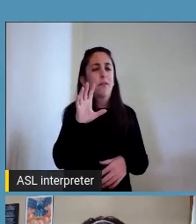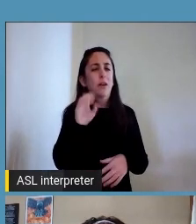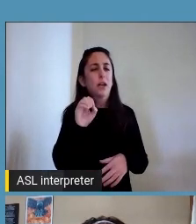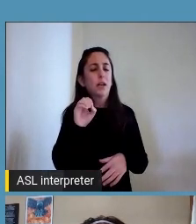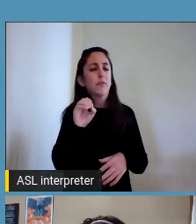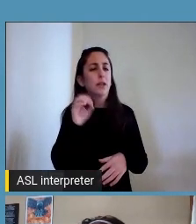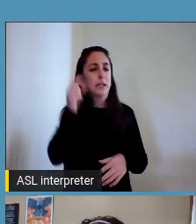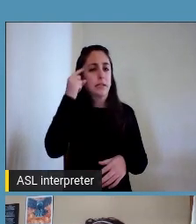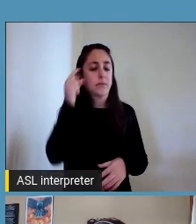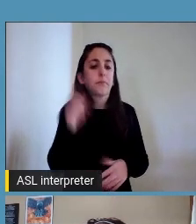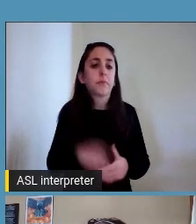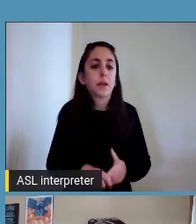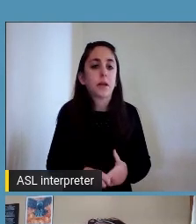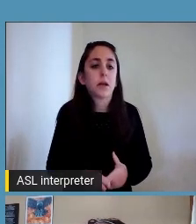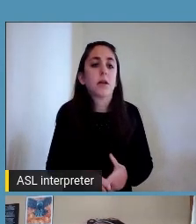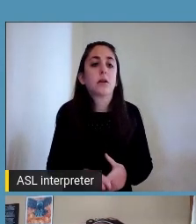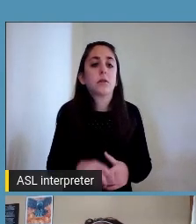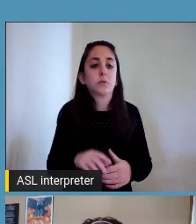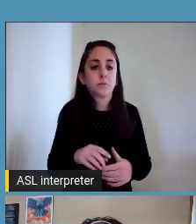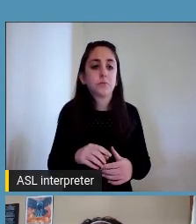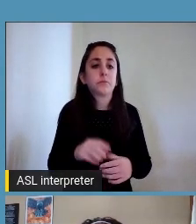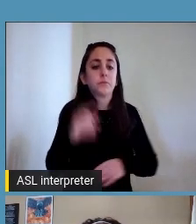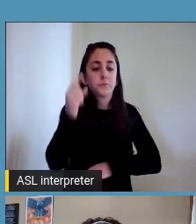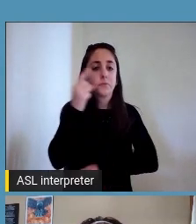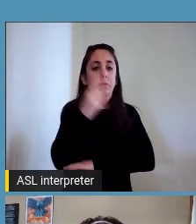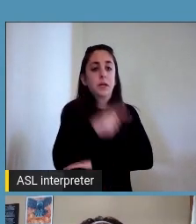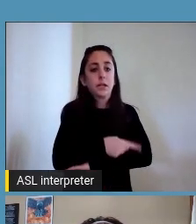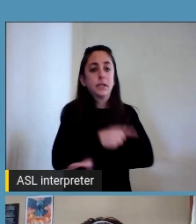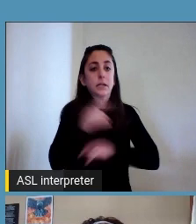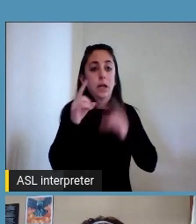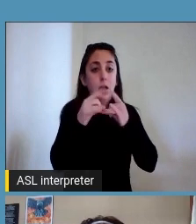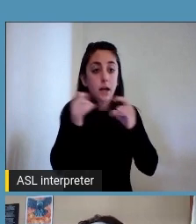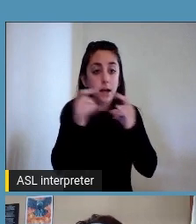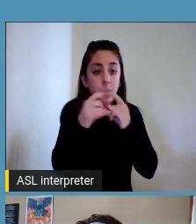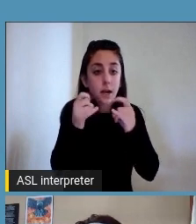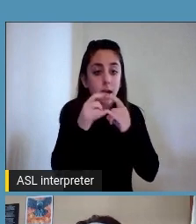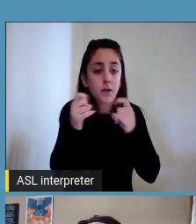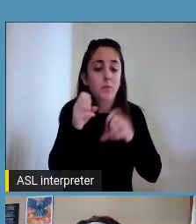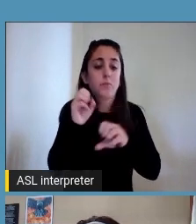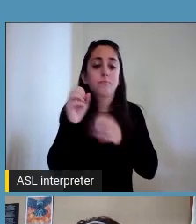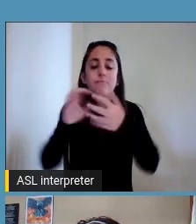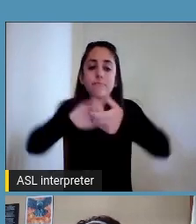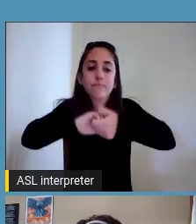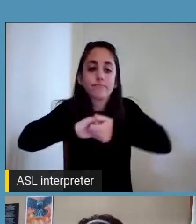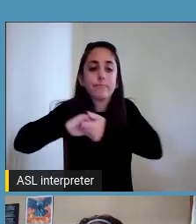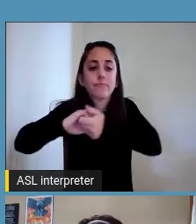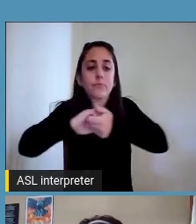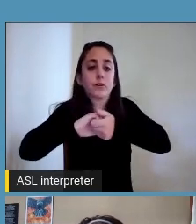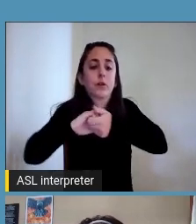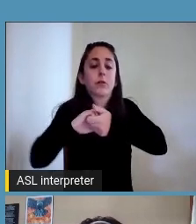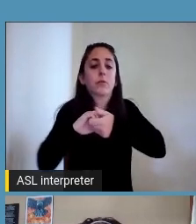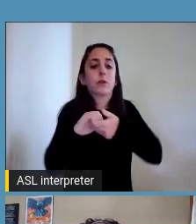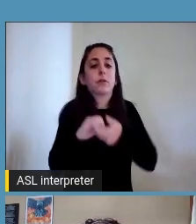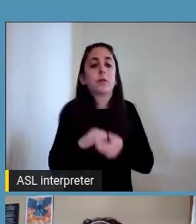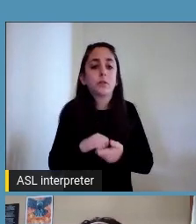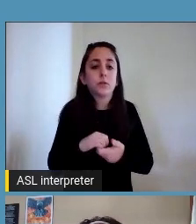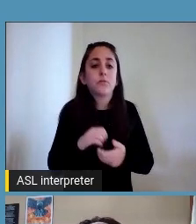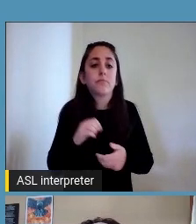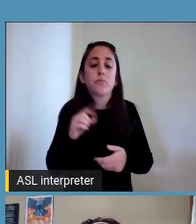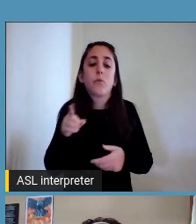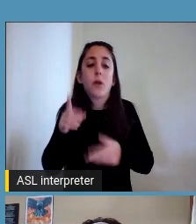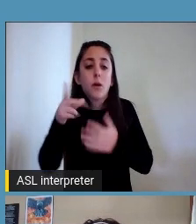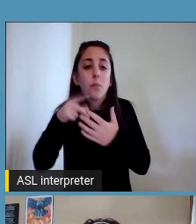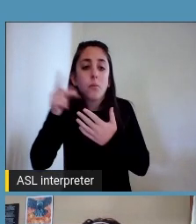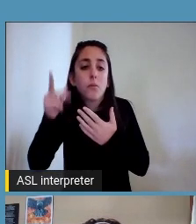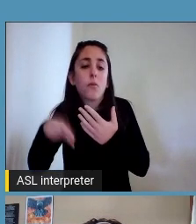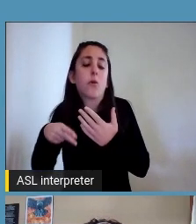is our Junior Naturalist Day Camp. We also work with the statewide Master Naturalist Program, and we do school